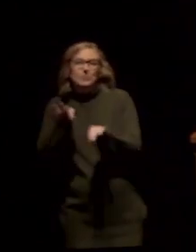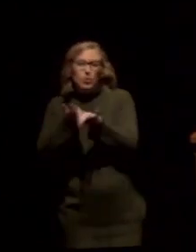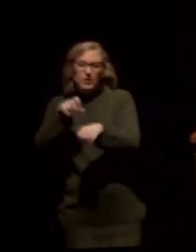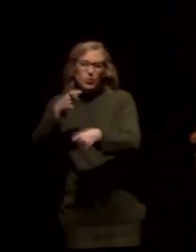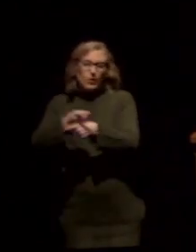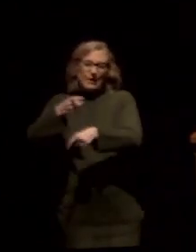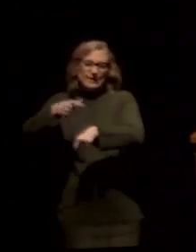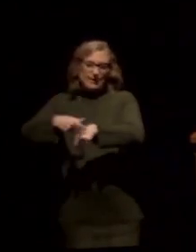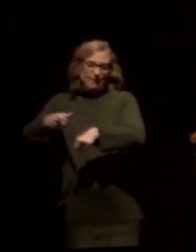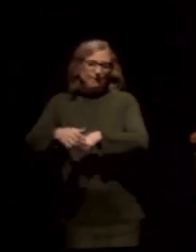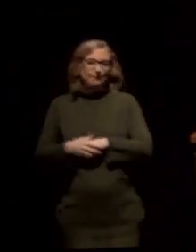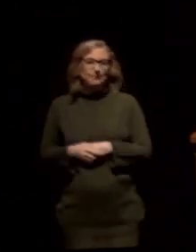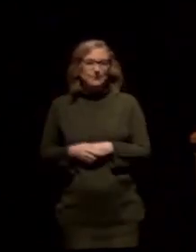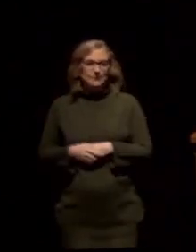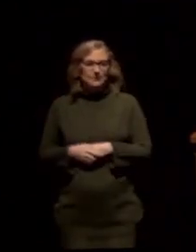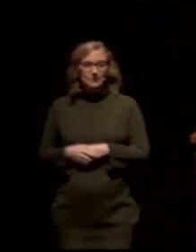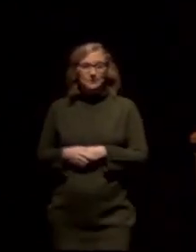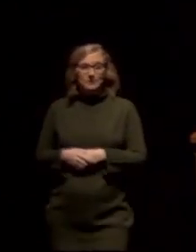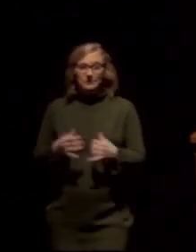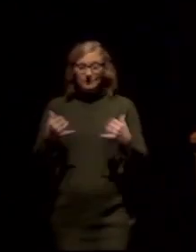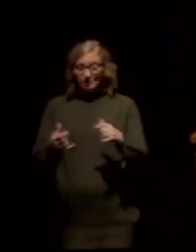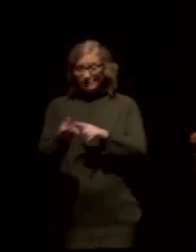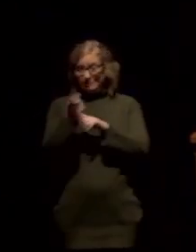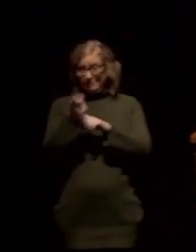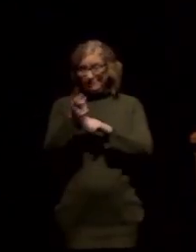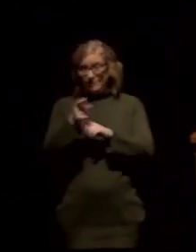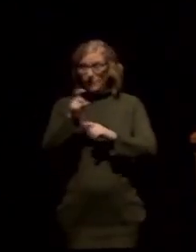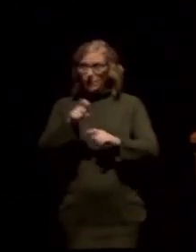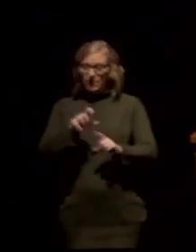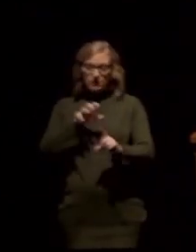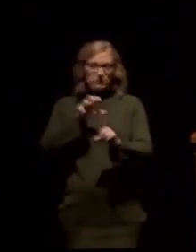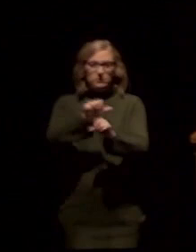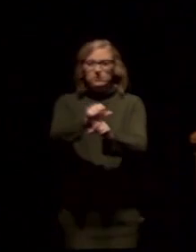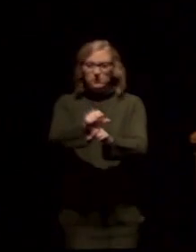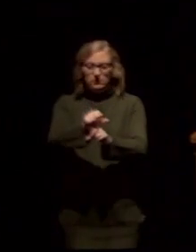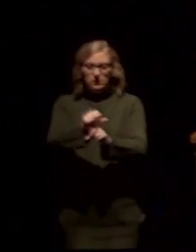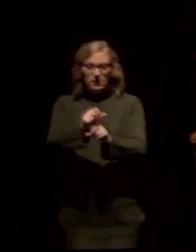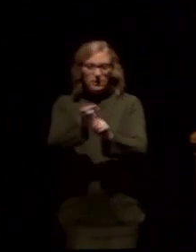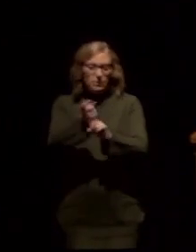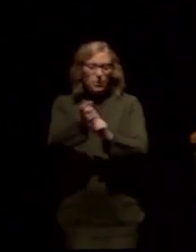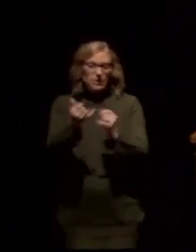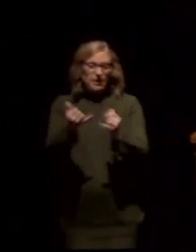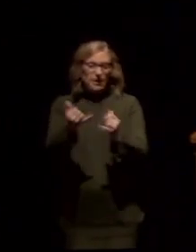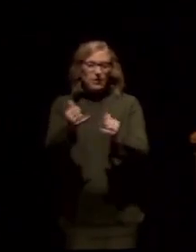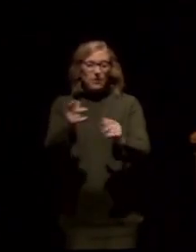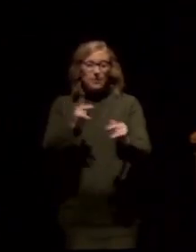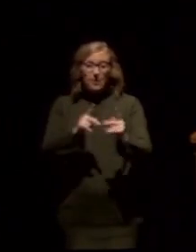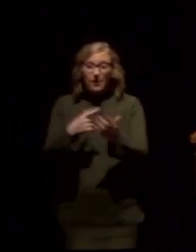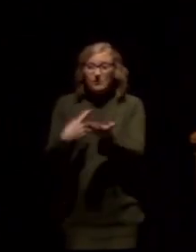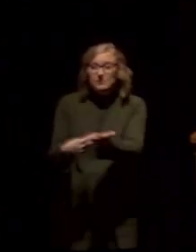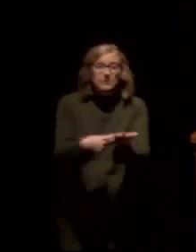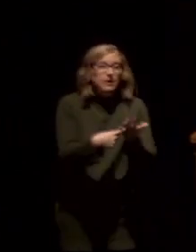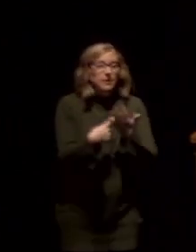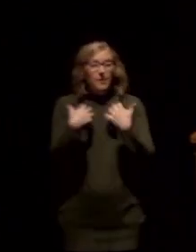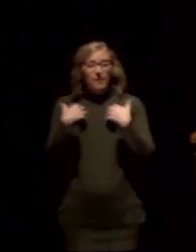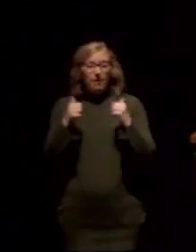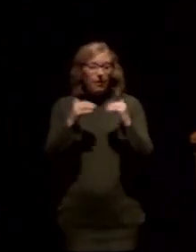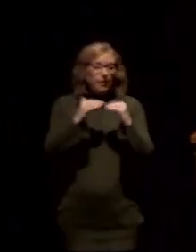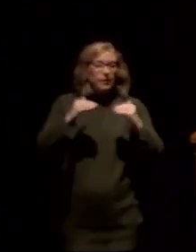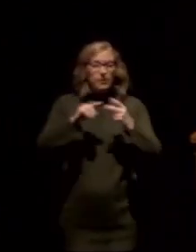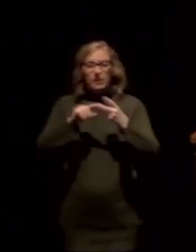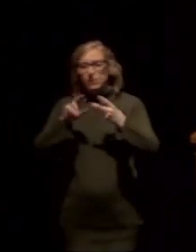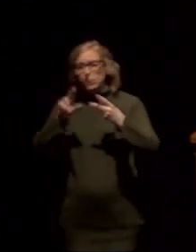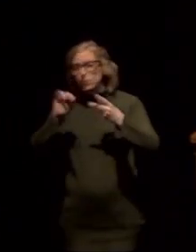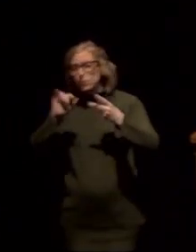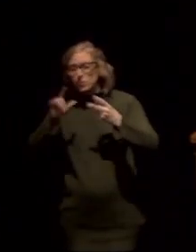about timing. So there is a moment here that we have to grasp that people are talking about health equity, talking about racial equity,